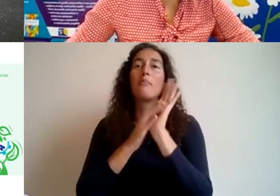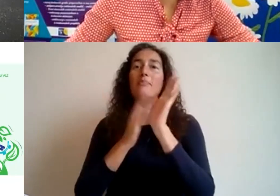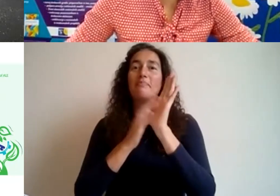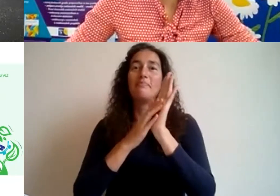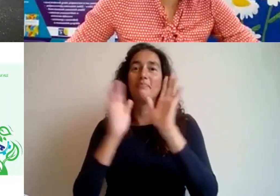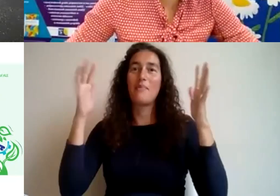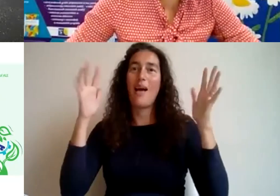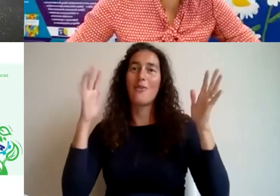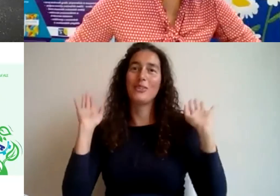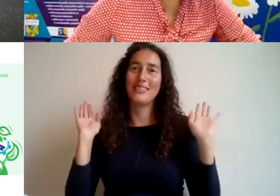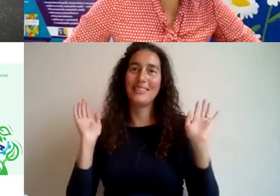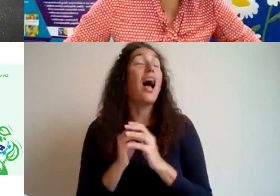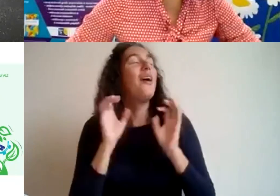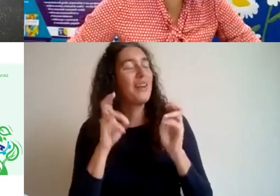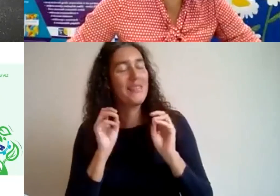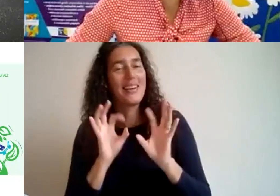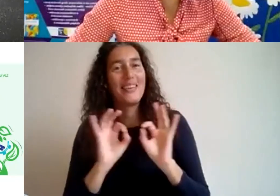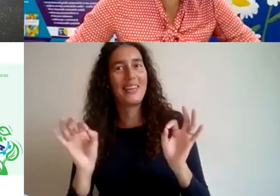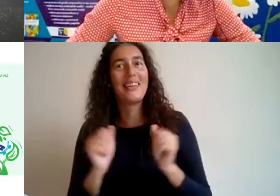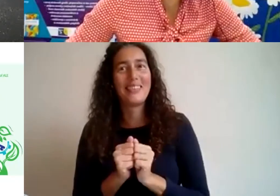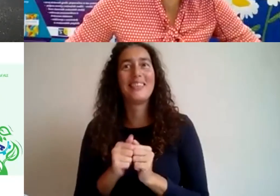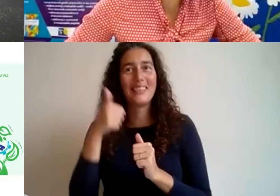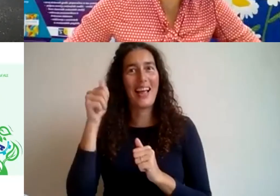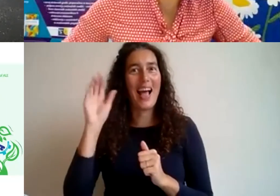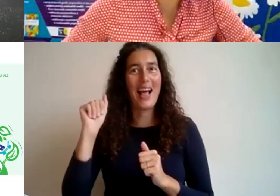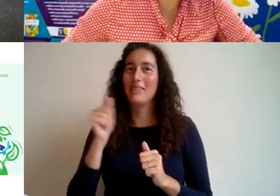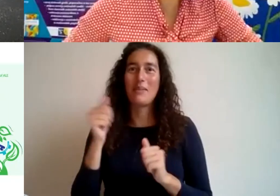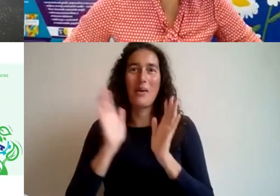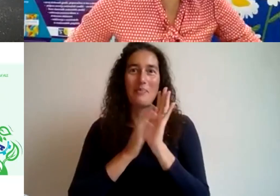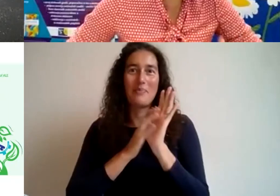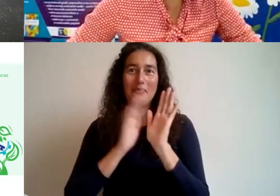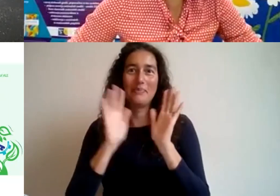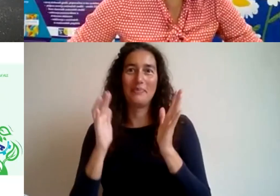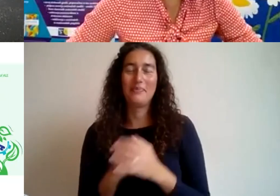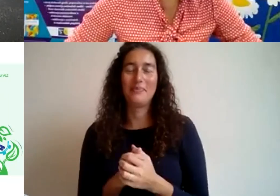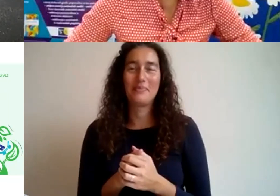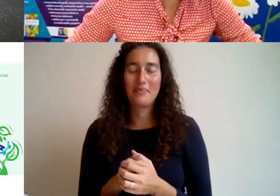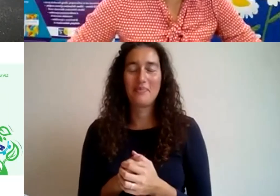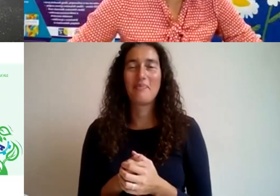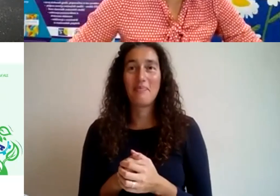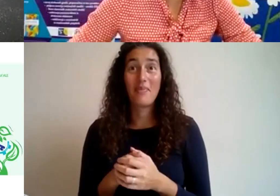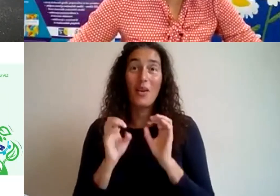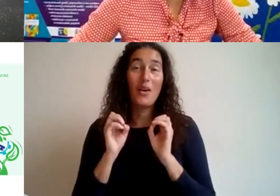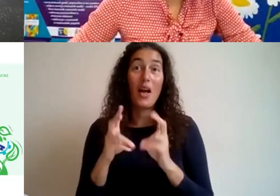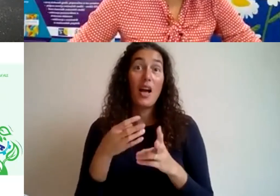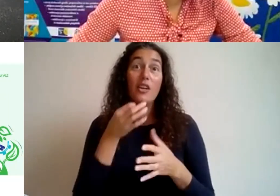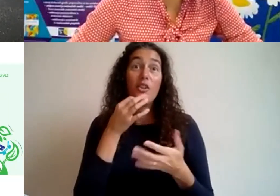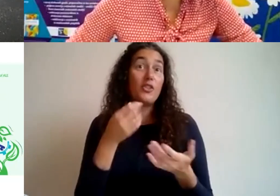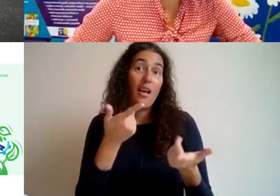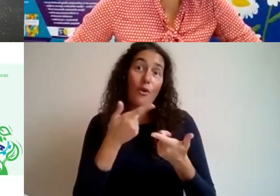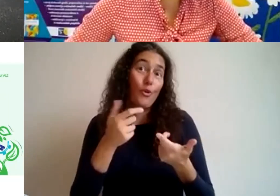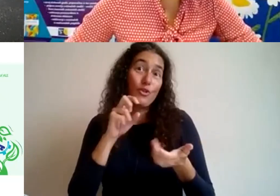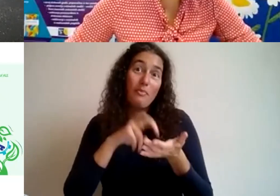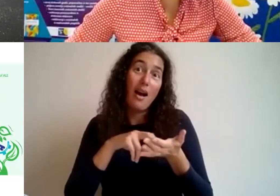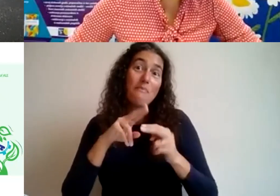so okay. applaud. Albin applauded. Okay. So really, if you can stay with us for another hour